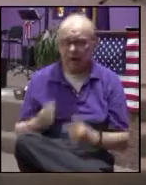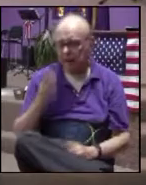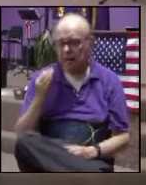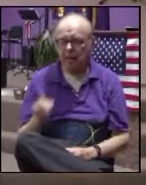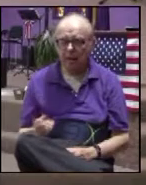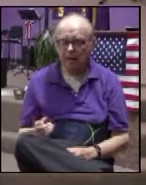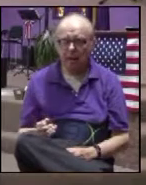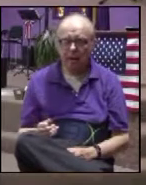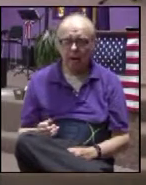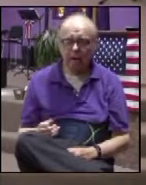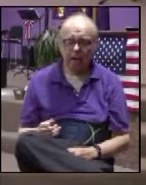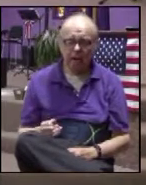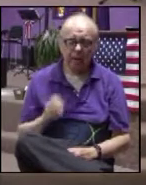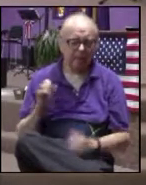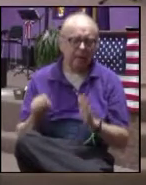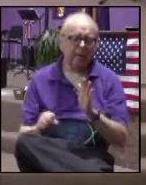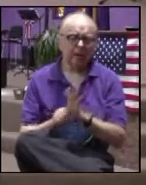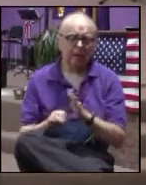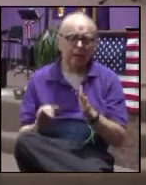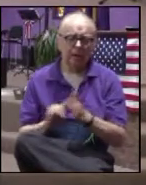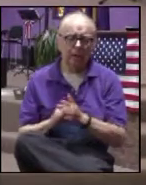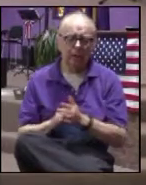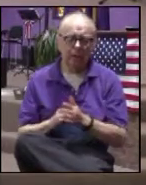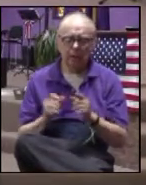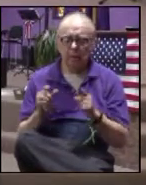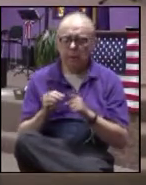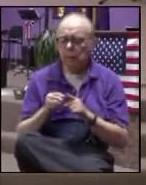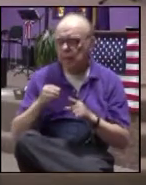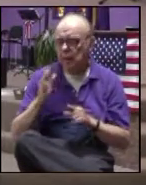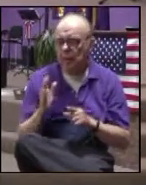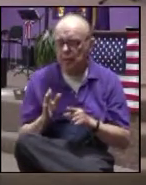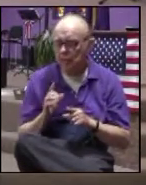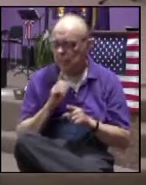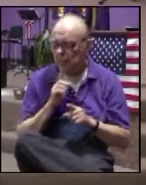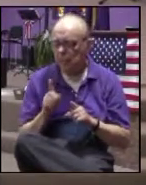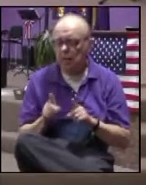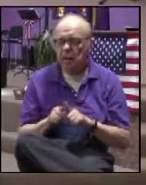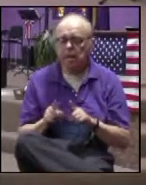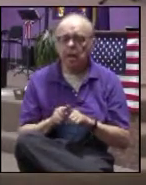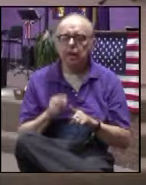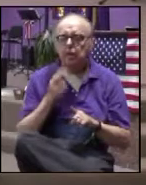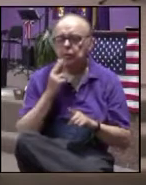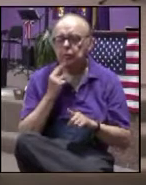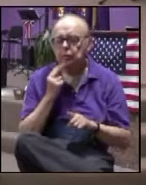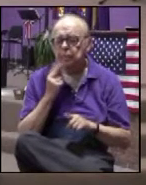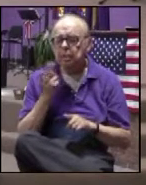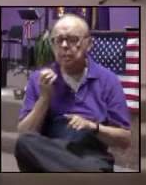because it would symbolize that the Word of God is like sweet honey